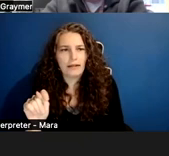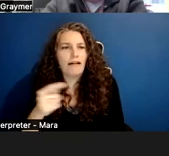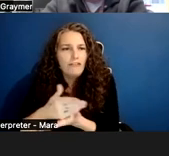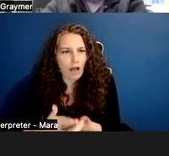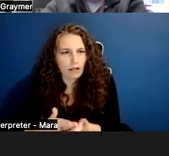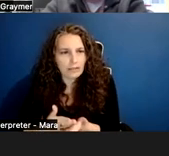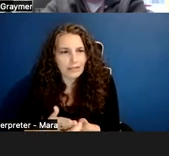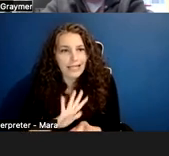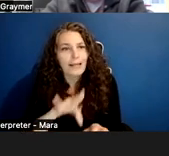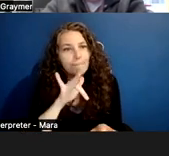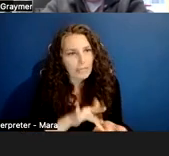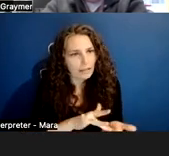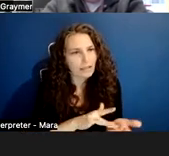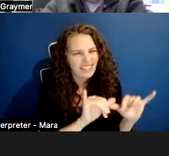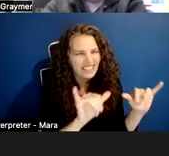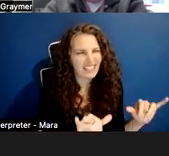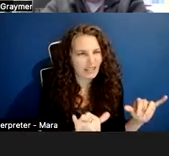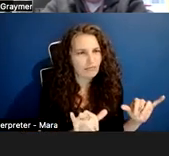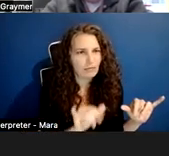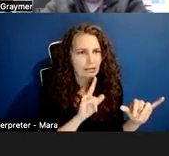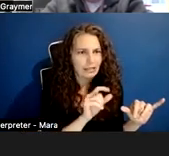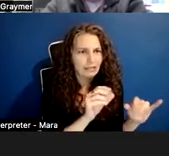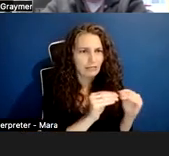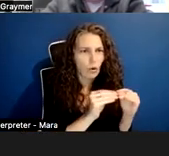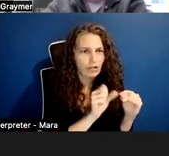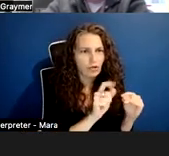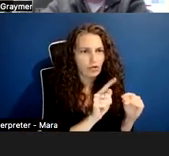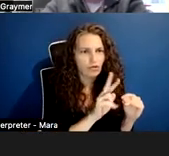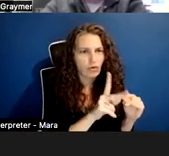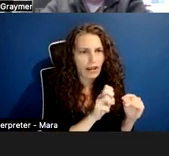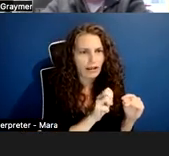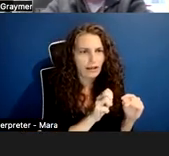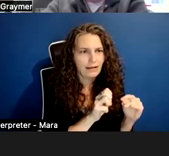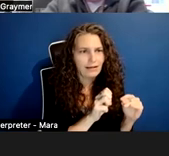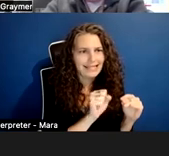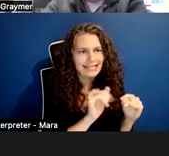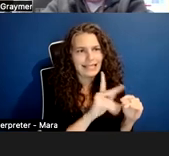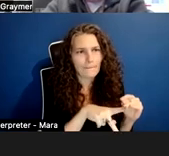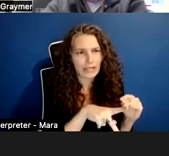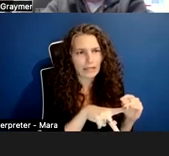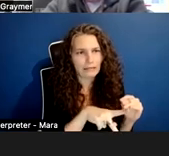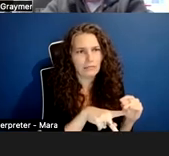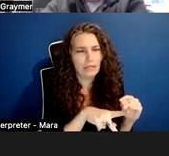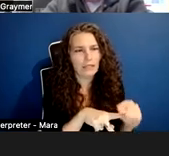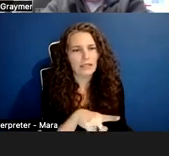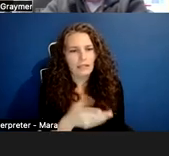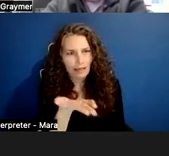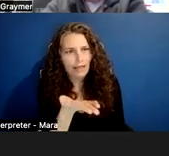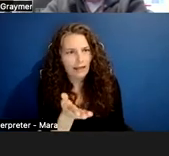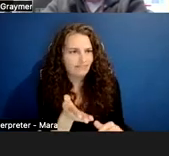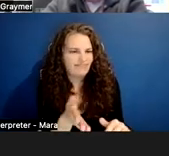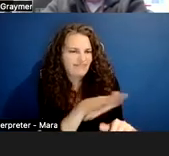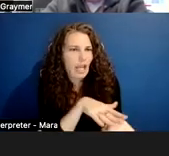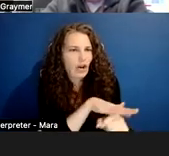faults, the San Andreas system? Well, here is a sketch map or a simple map of the faults in the San